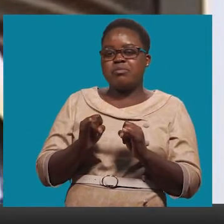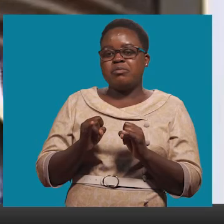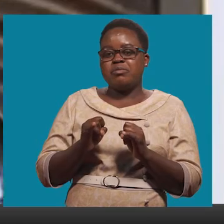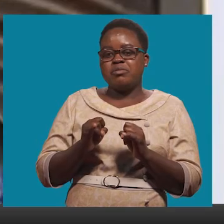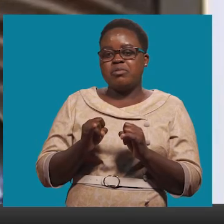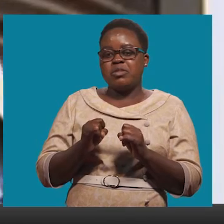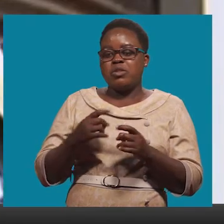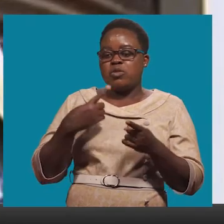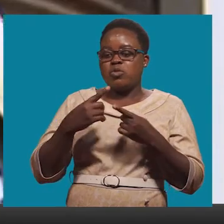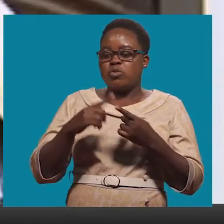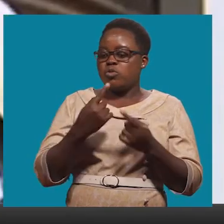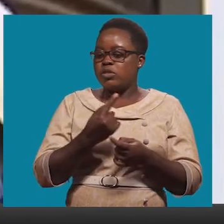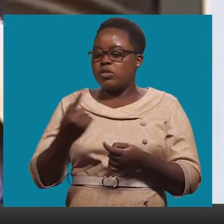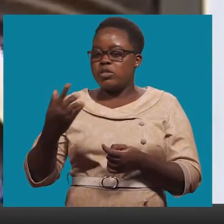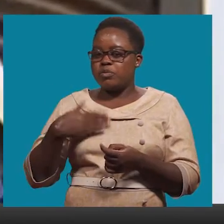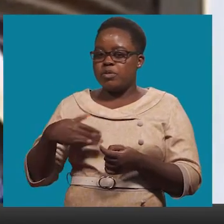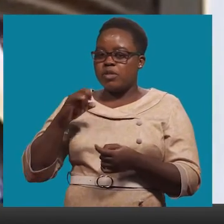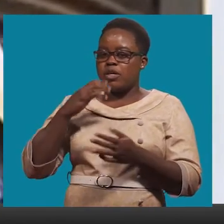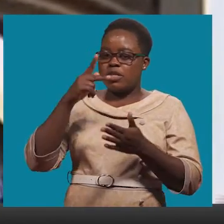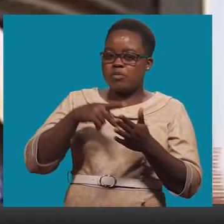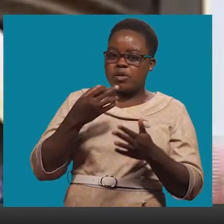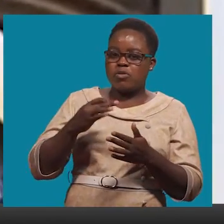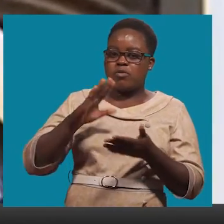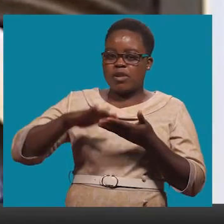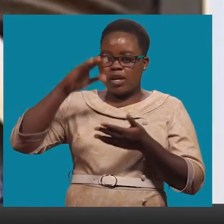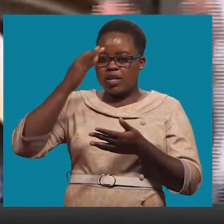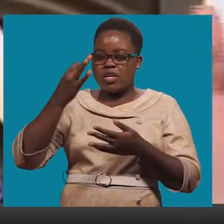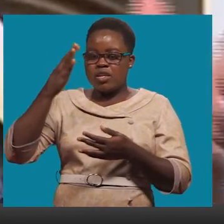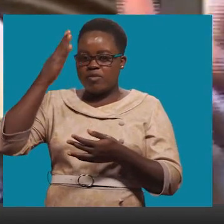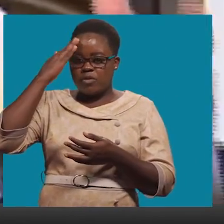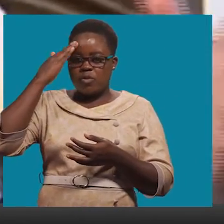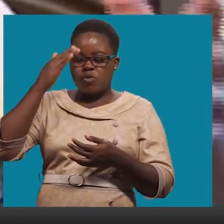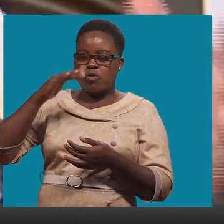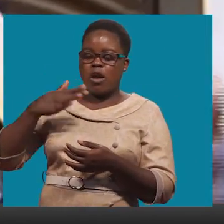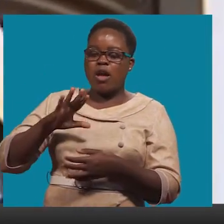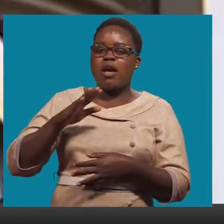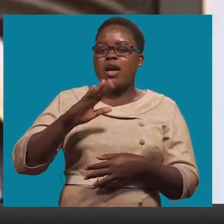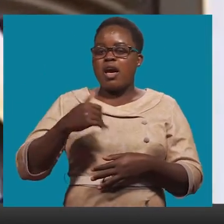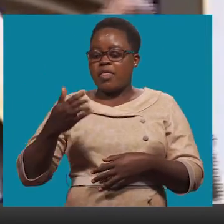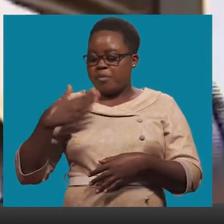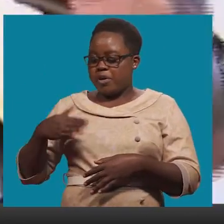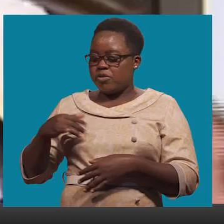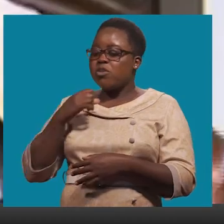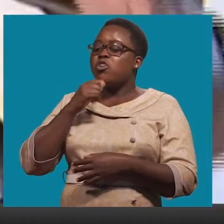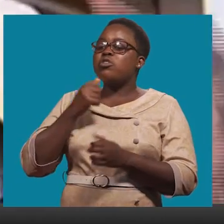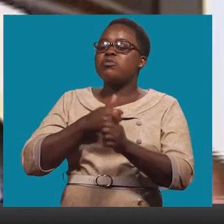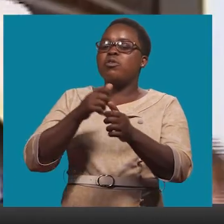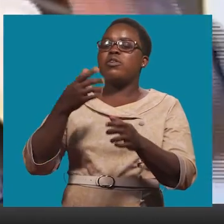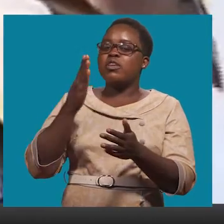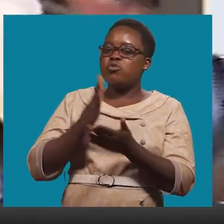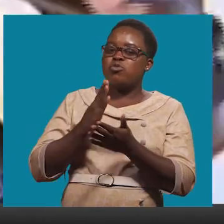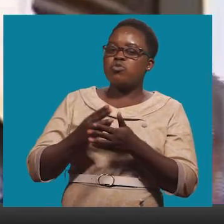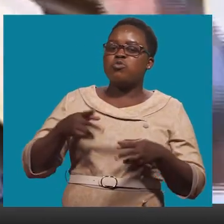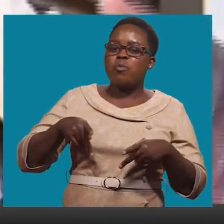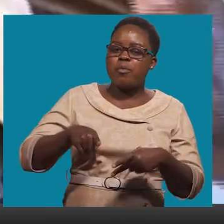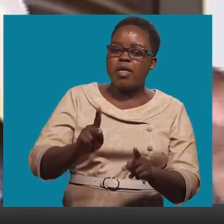your independence. You know? Talk to each other. That's part of learning. If you know your colleague is also